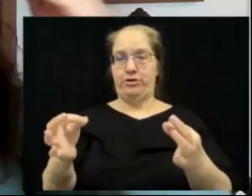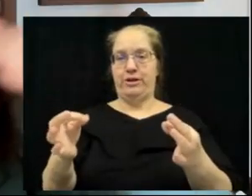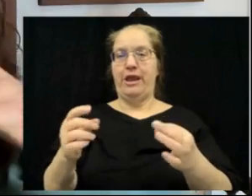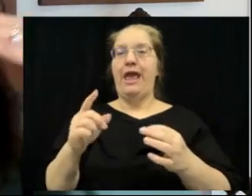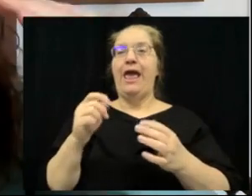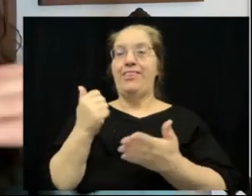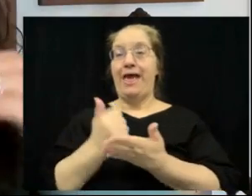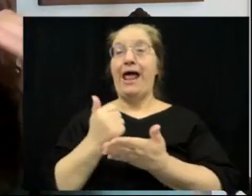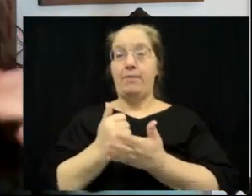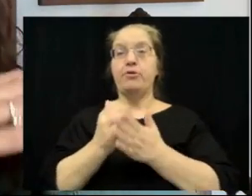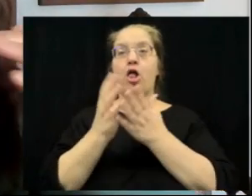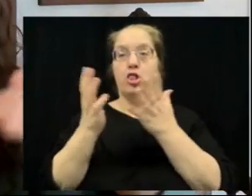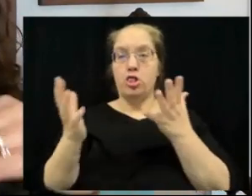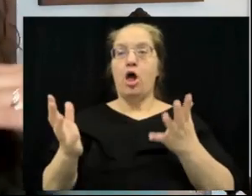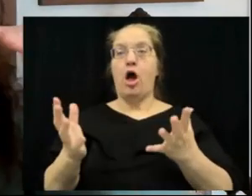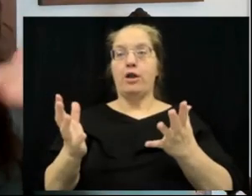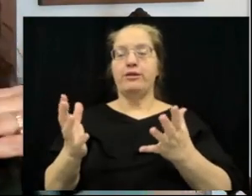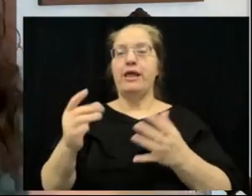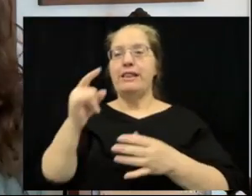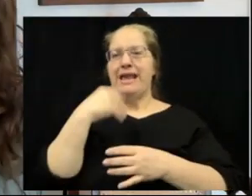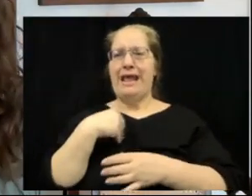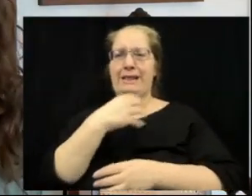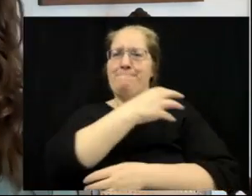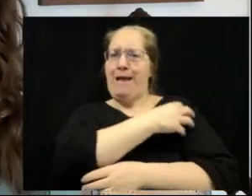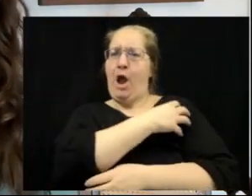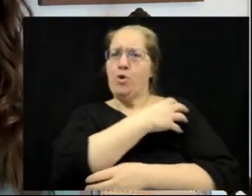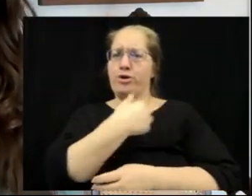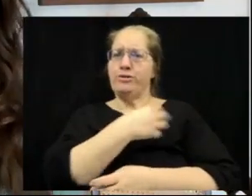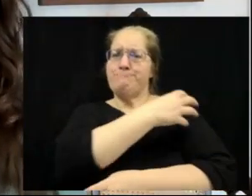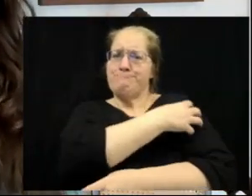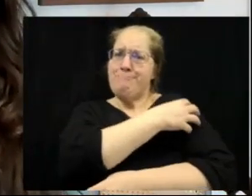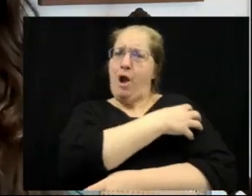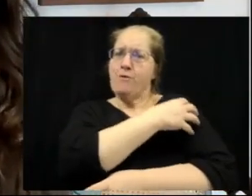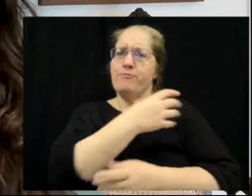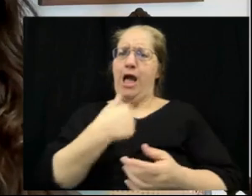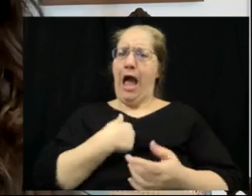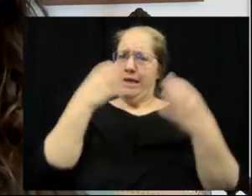on itself, and that helps empower the child eventually. Yes.